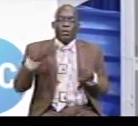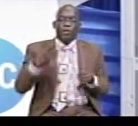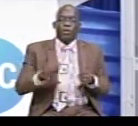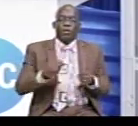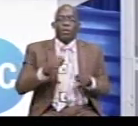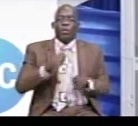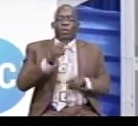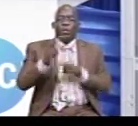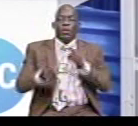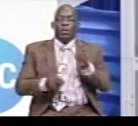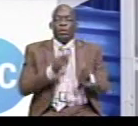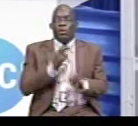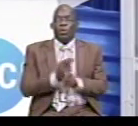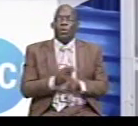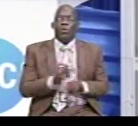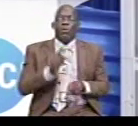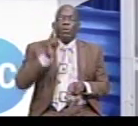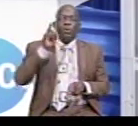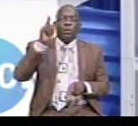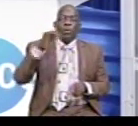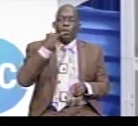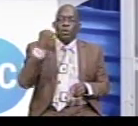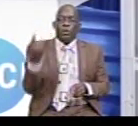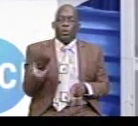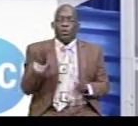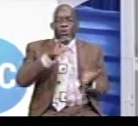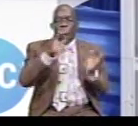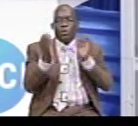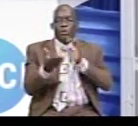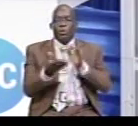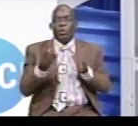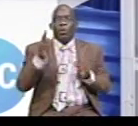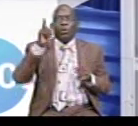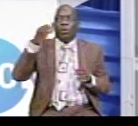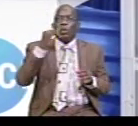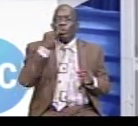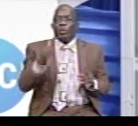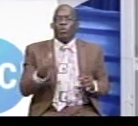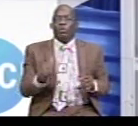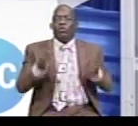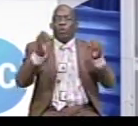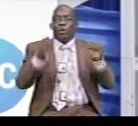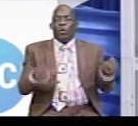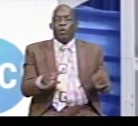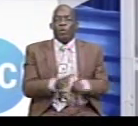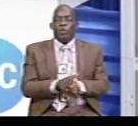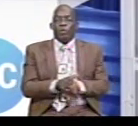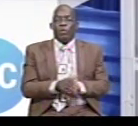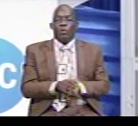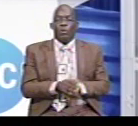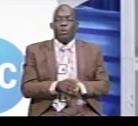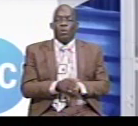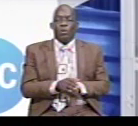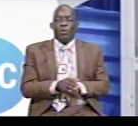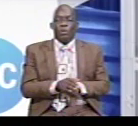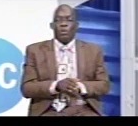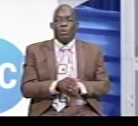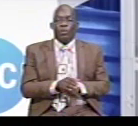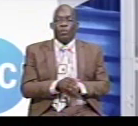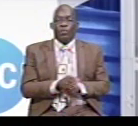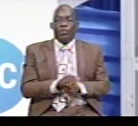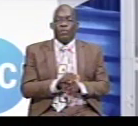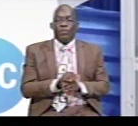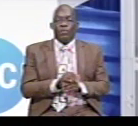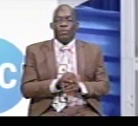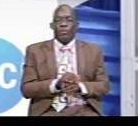ministers who are here. We have in our midst this morning Bishop Dr. Charles